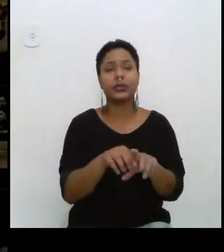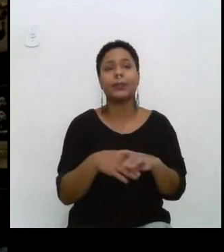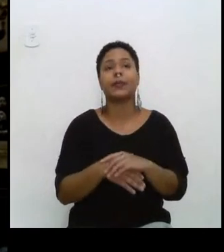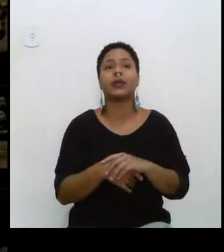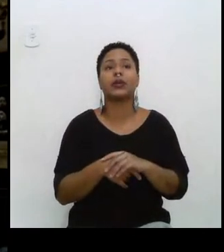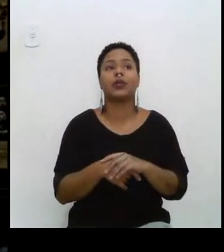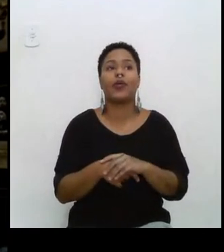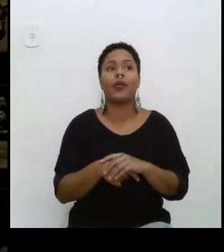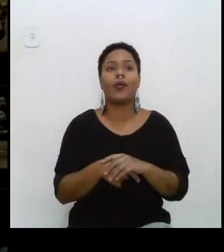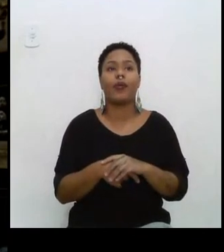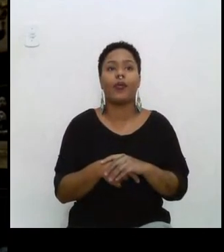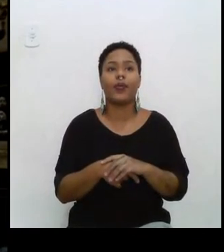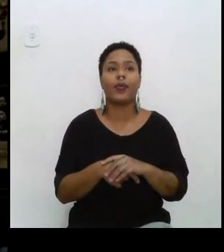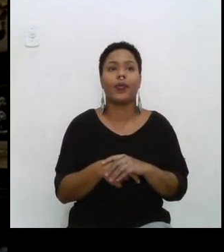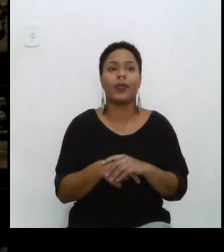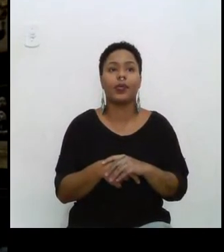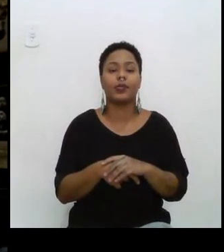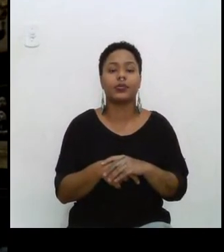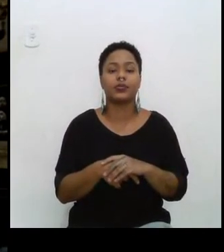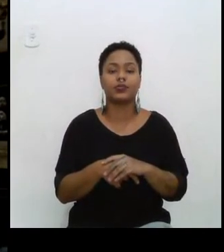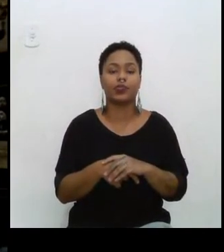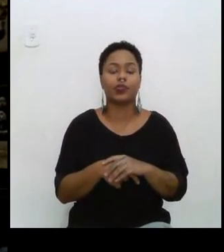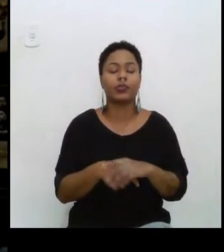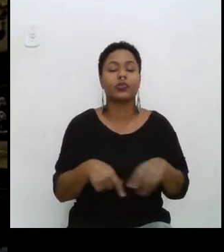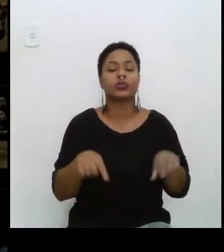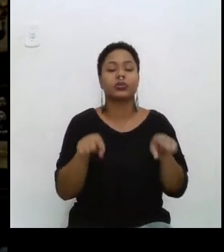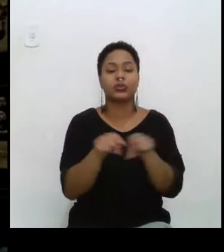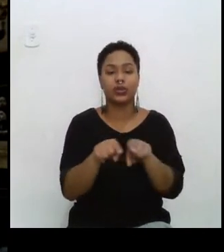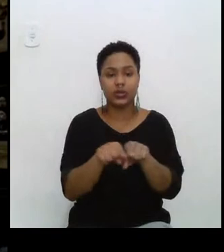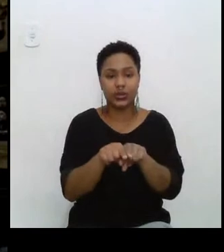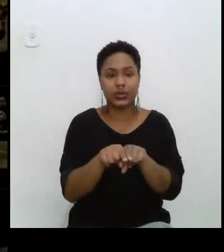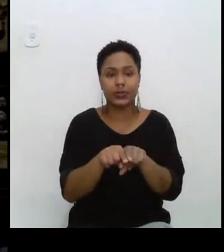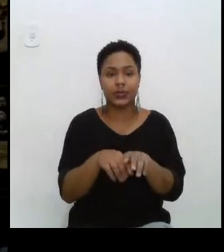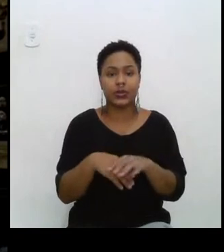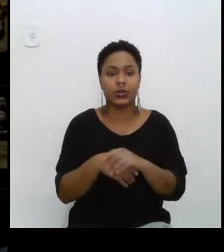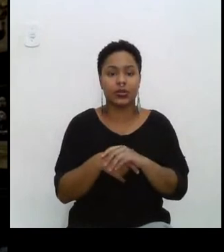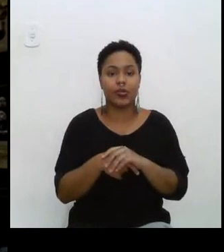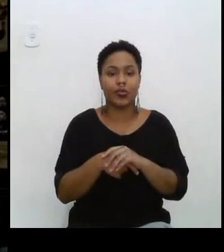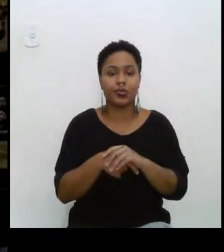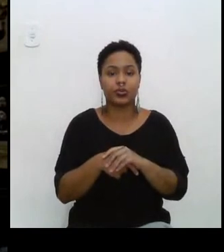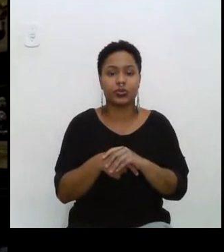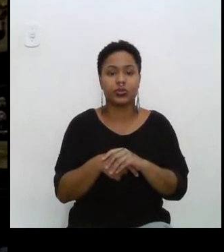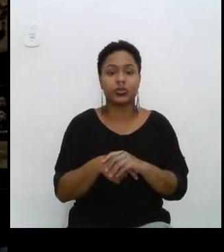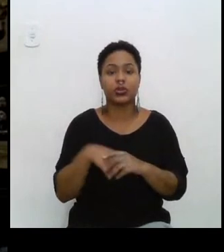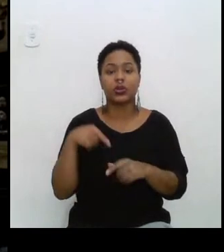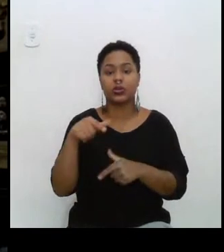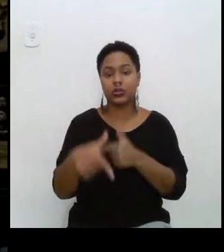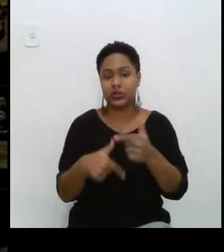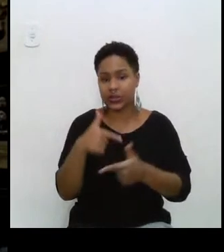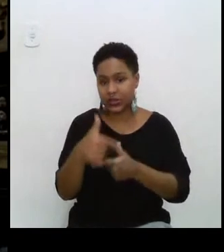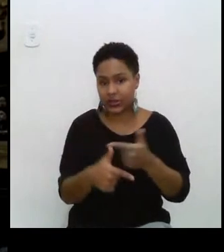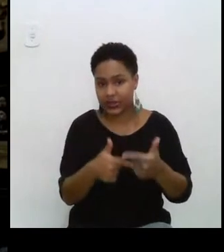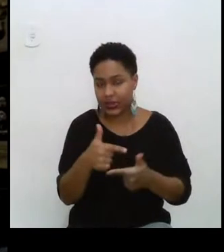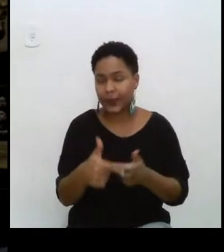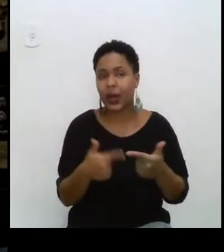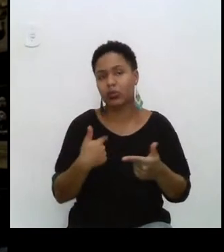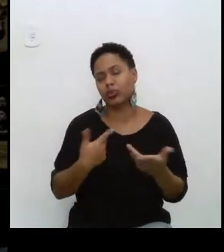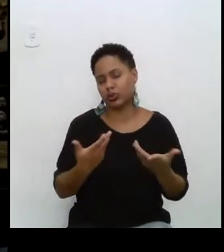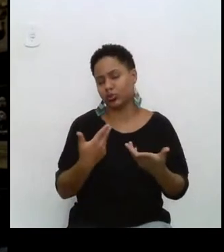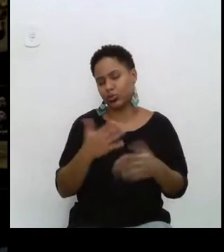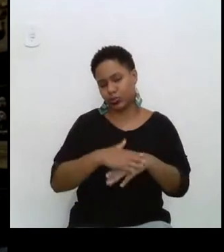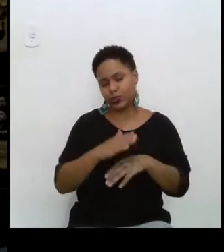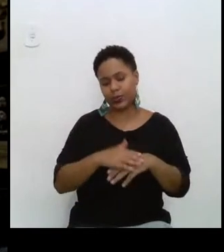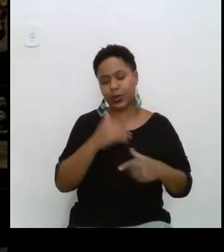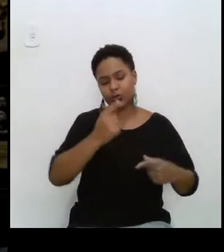way to in the works the talk about the side of making The